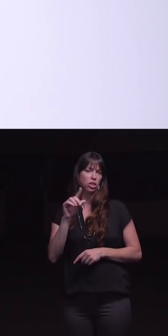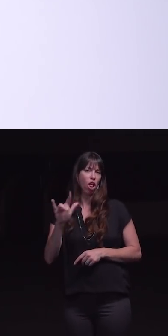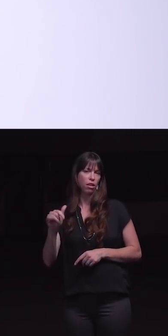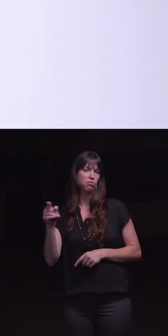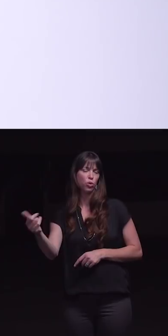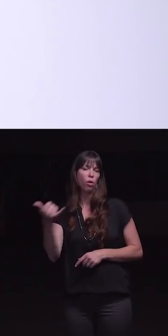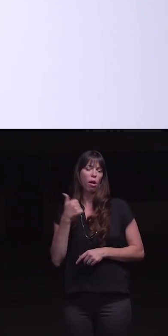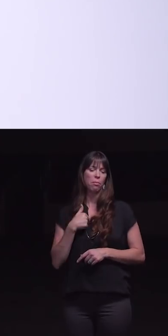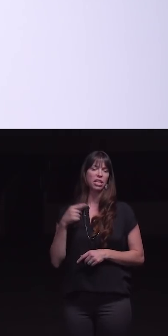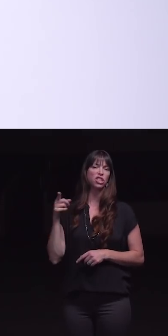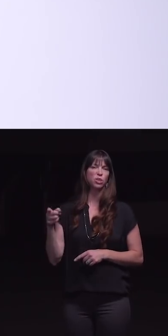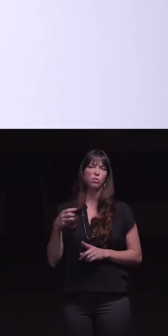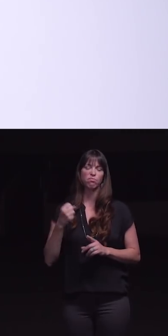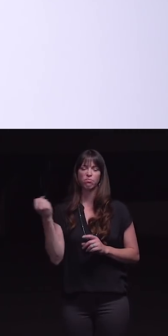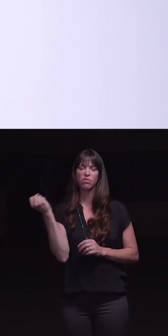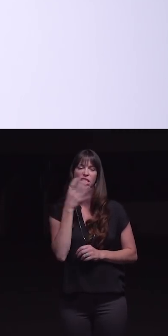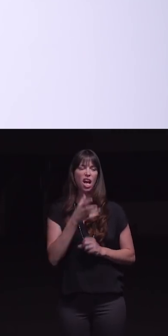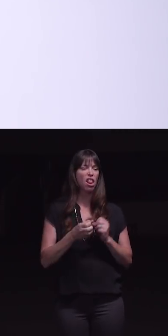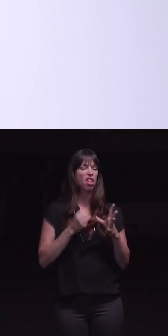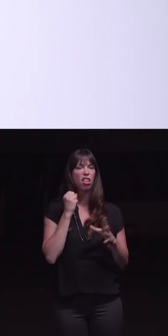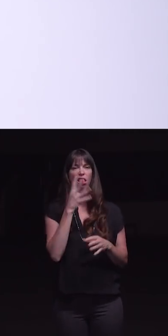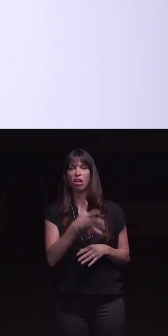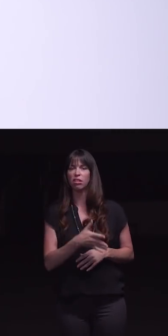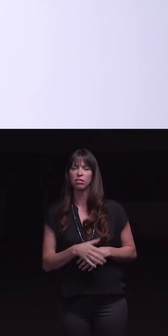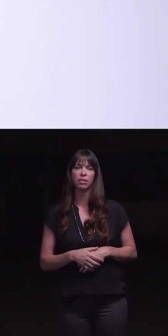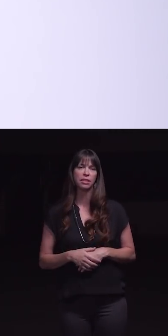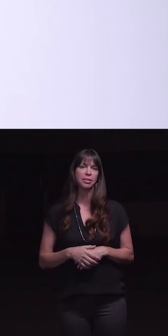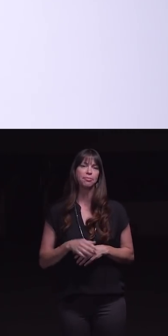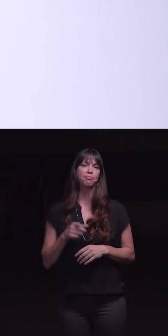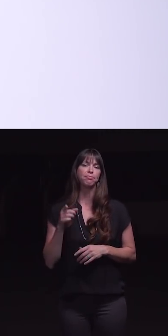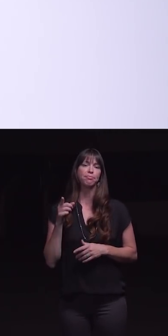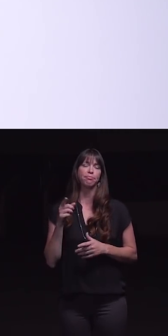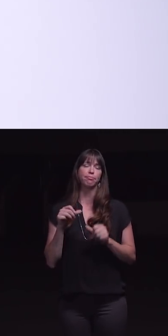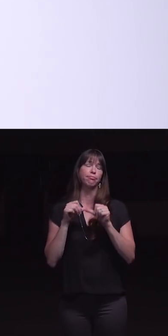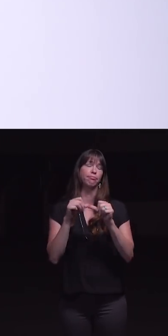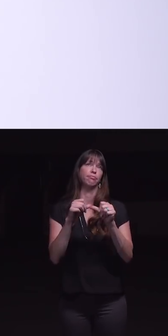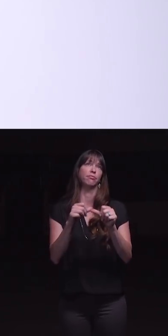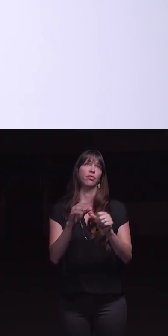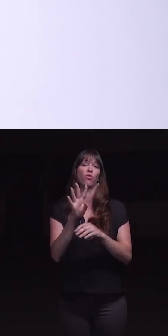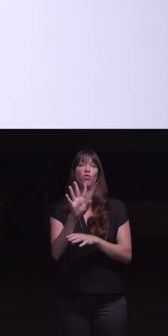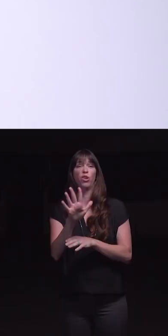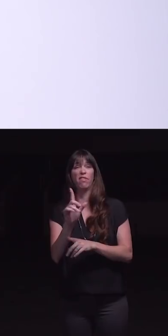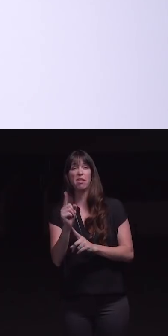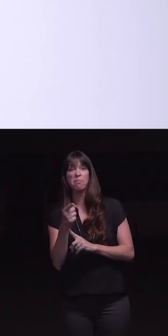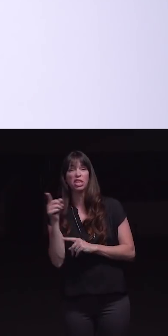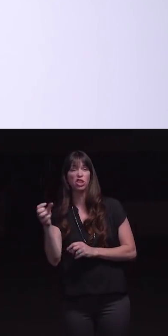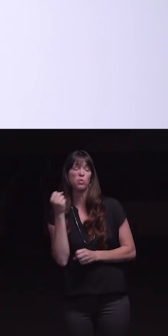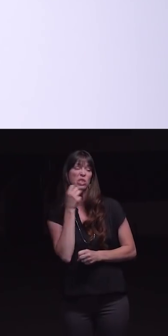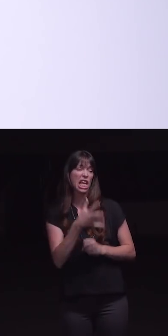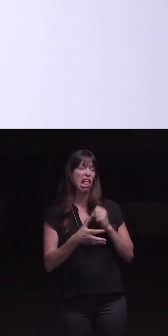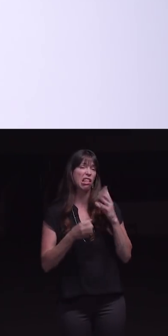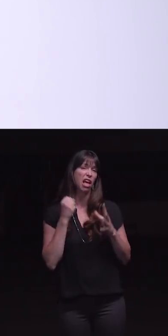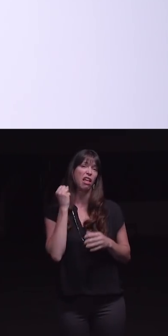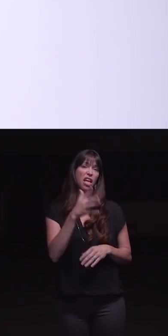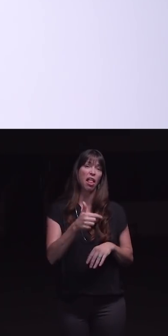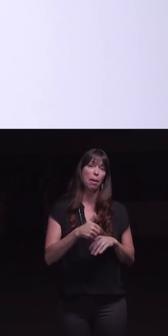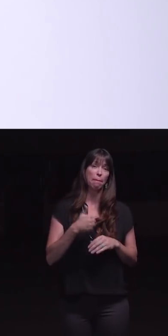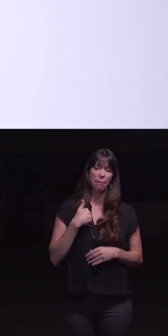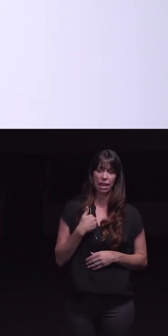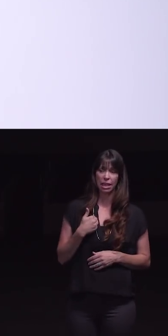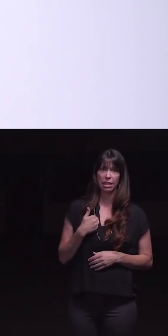rake me over the coals. We're not talking about a short conversation. It would last for 45 minutes to an